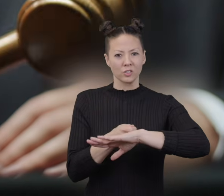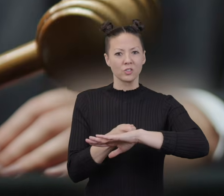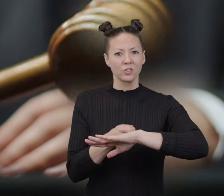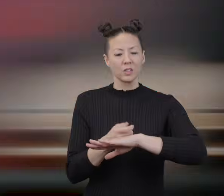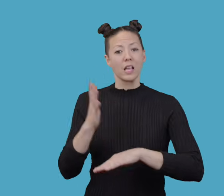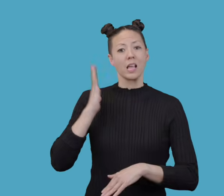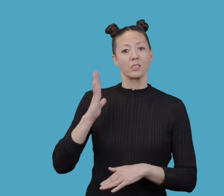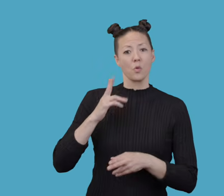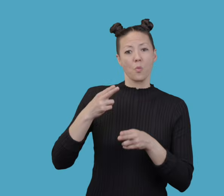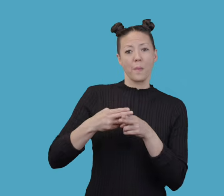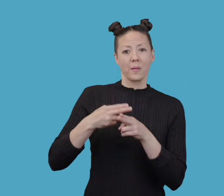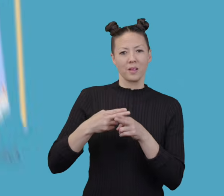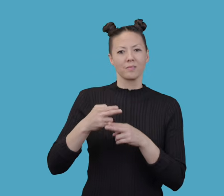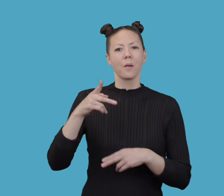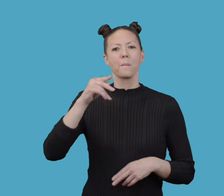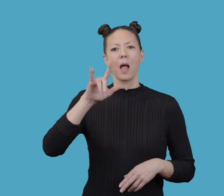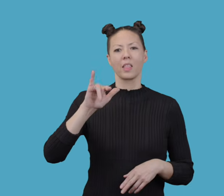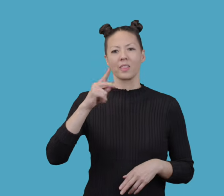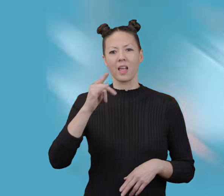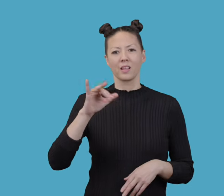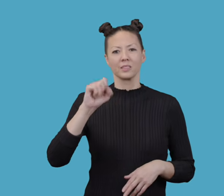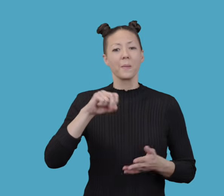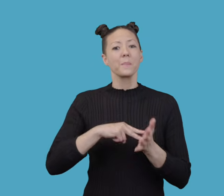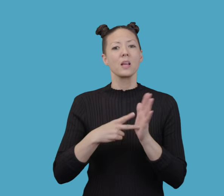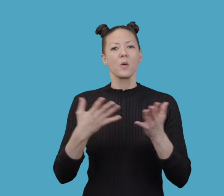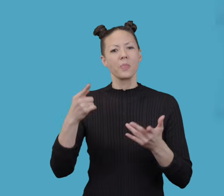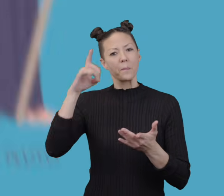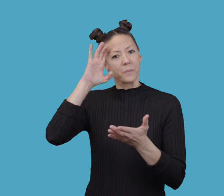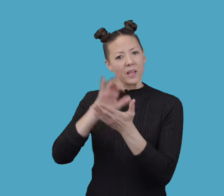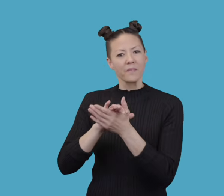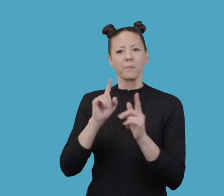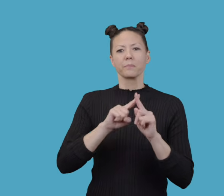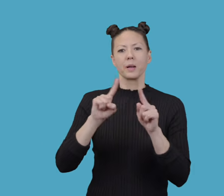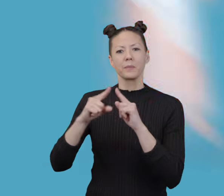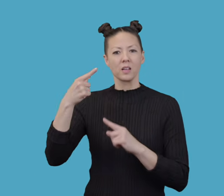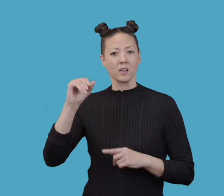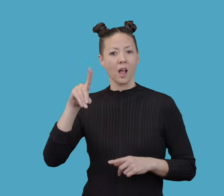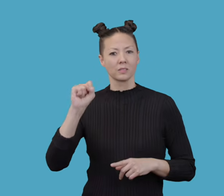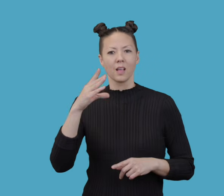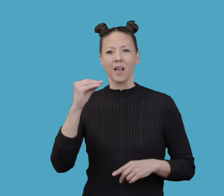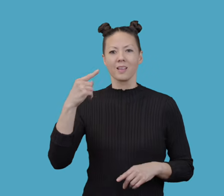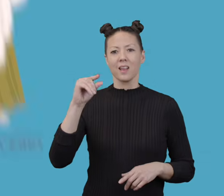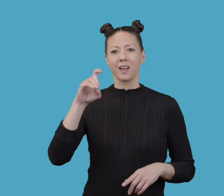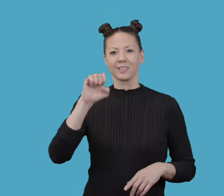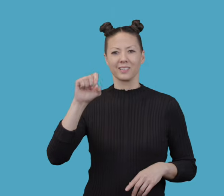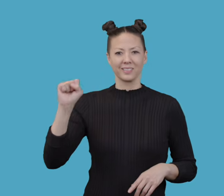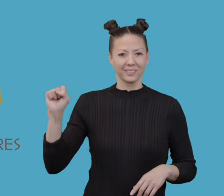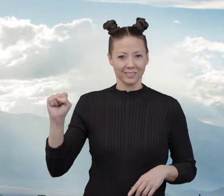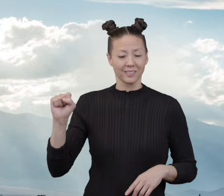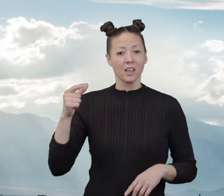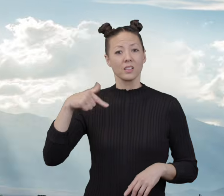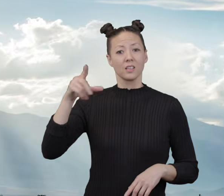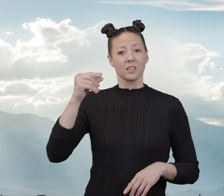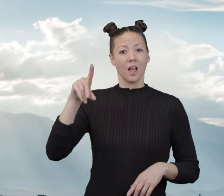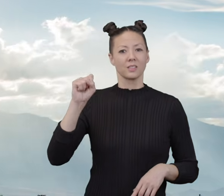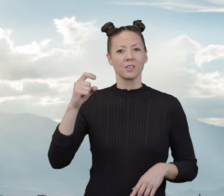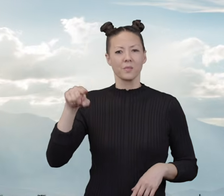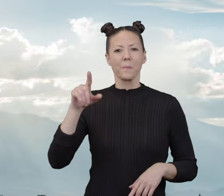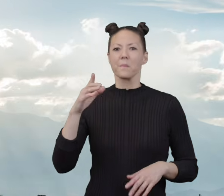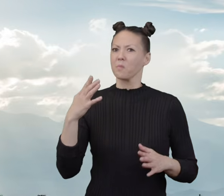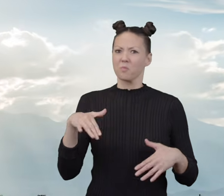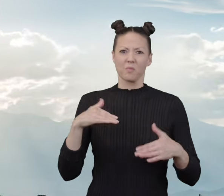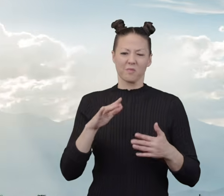judge. Ancient Romans were polytheistic, meaning they believed in multiple gods and goddesses. These gods